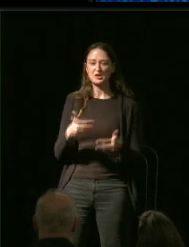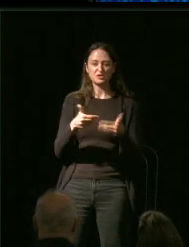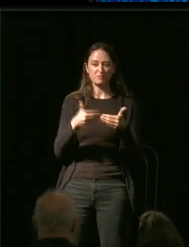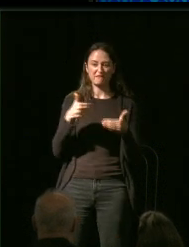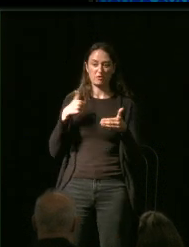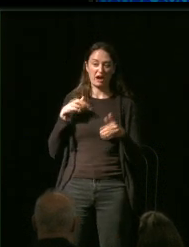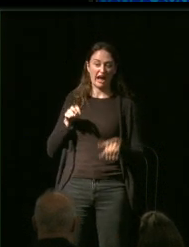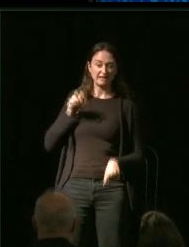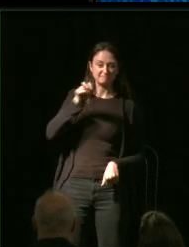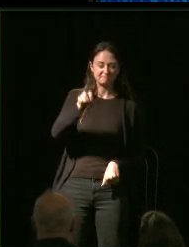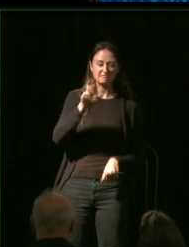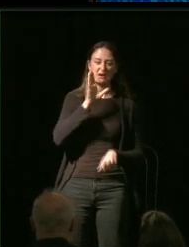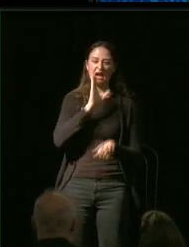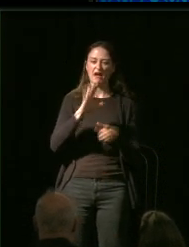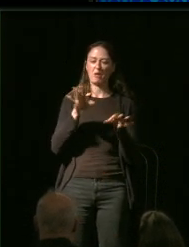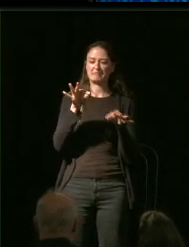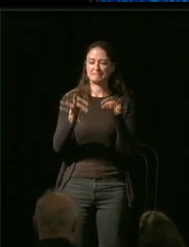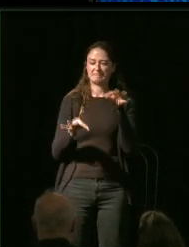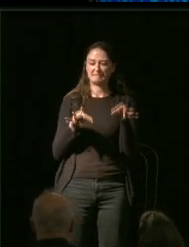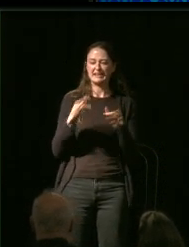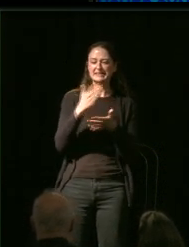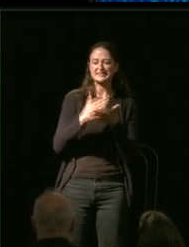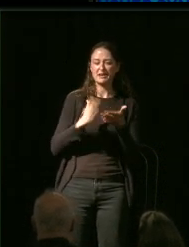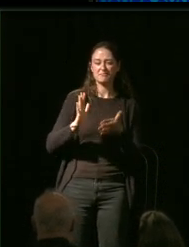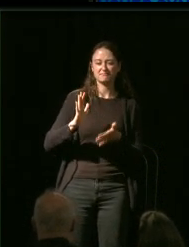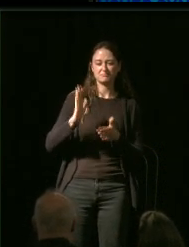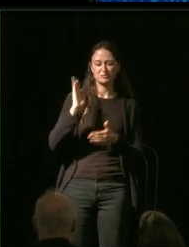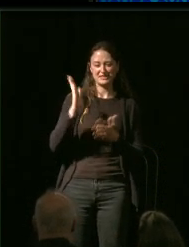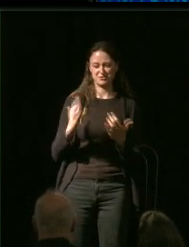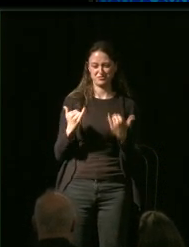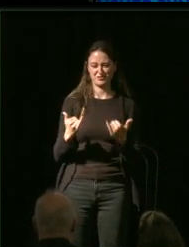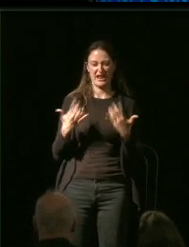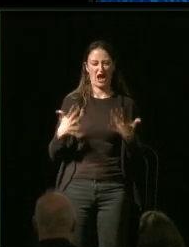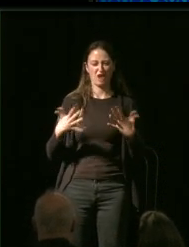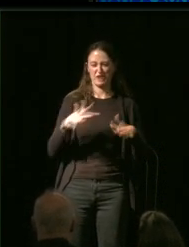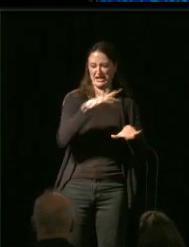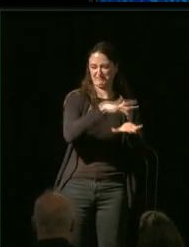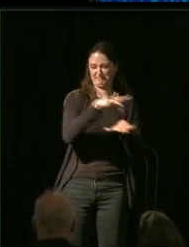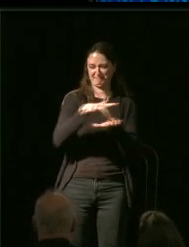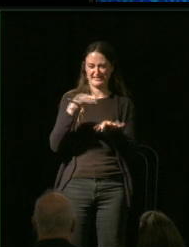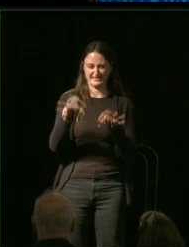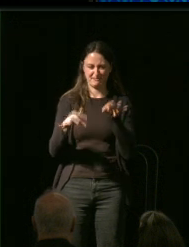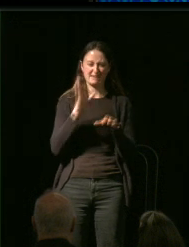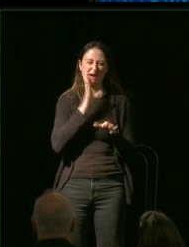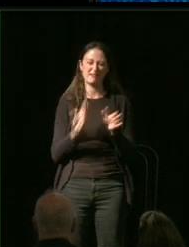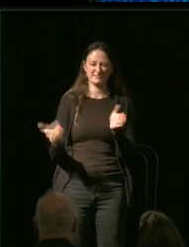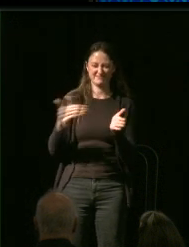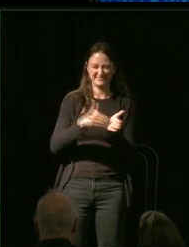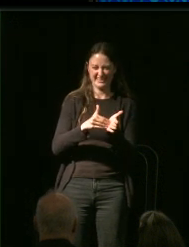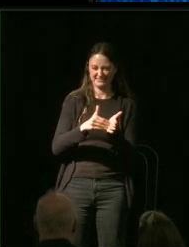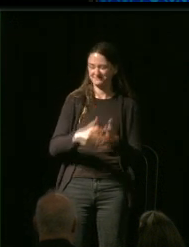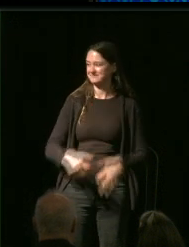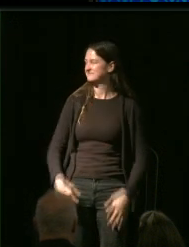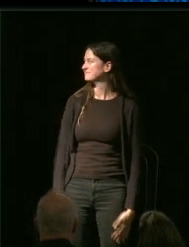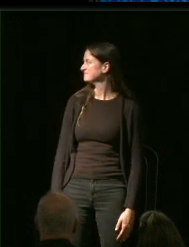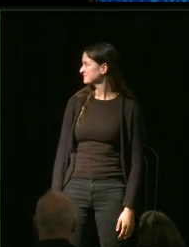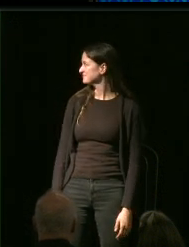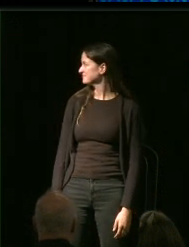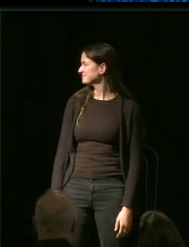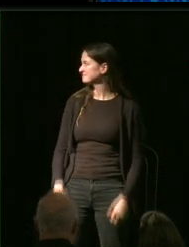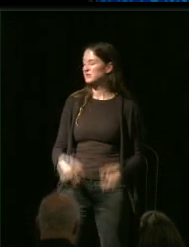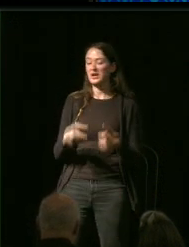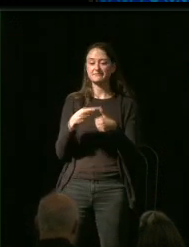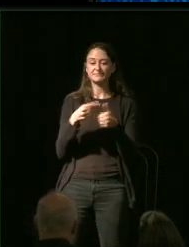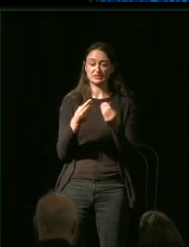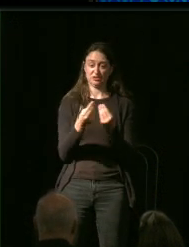at the very beginning, genes are instructions for the body. They're packaged in structures called chromosomes. They're made